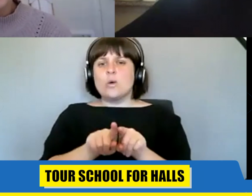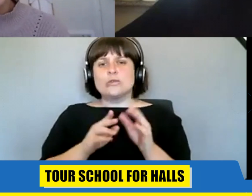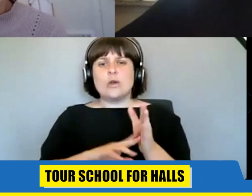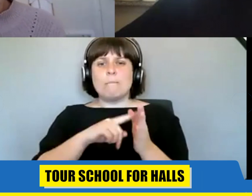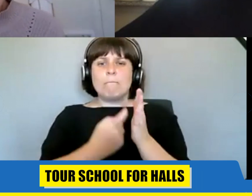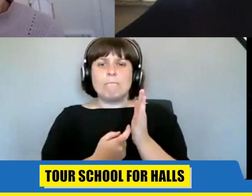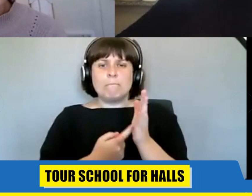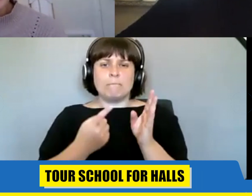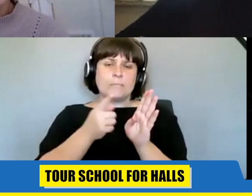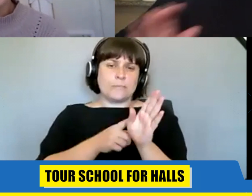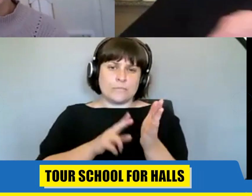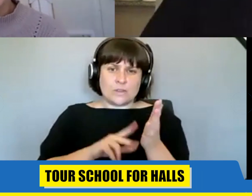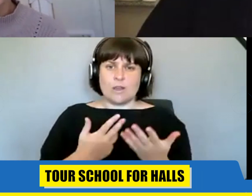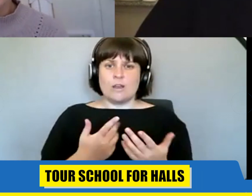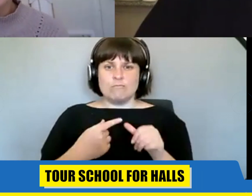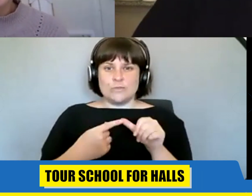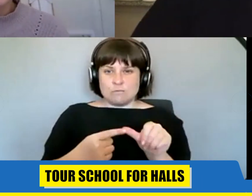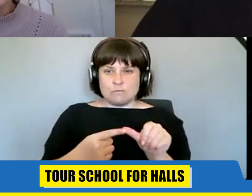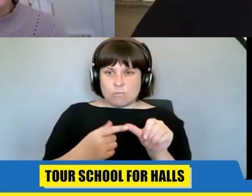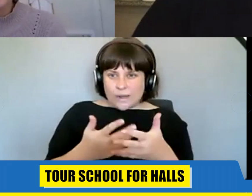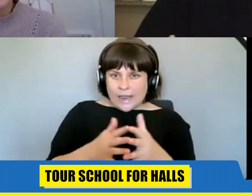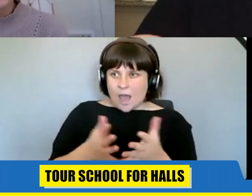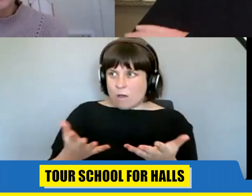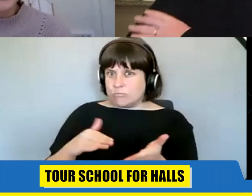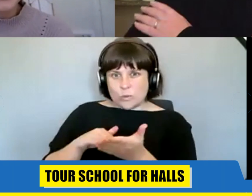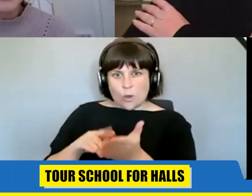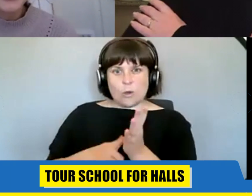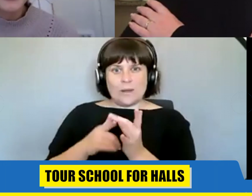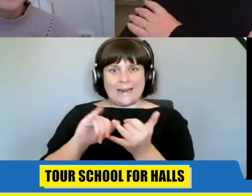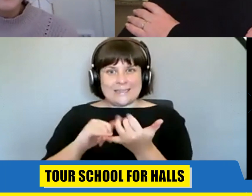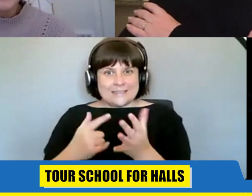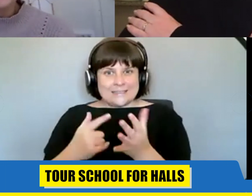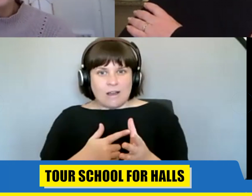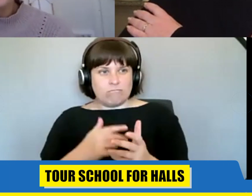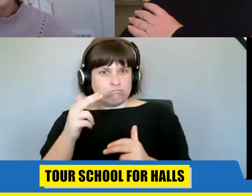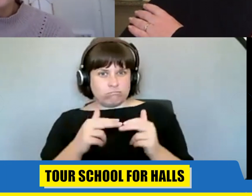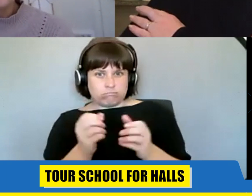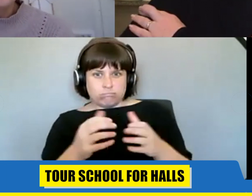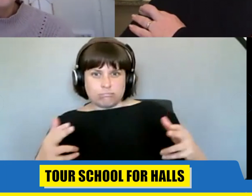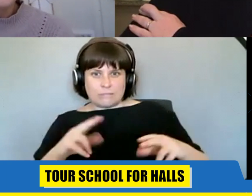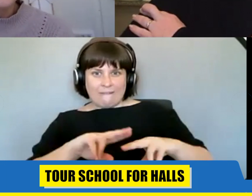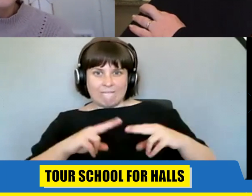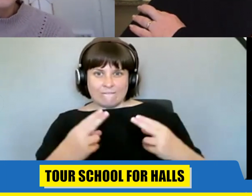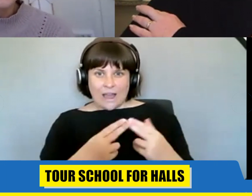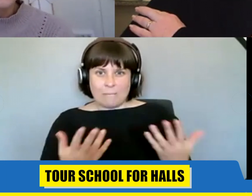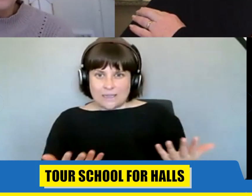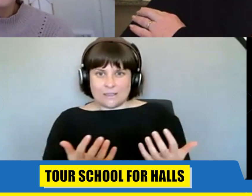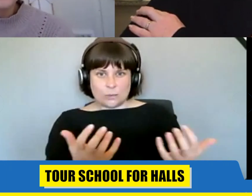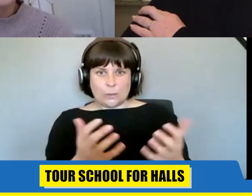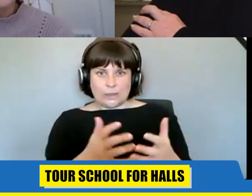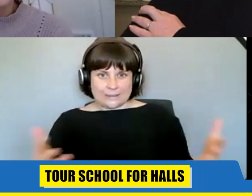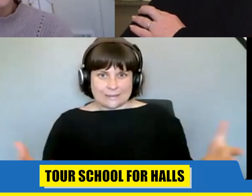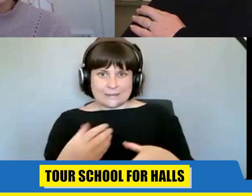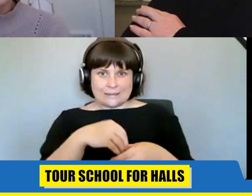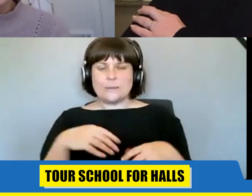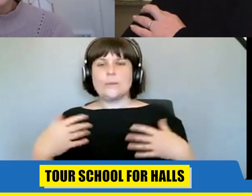about how Lisa might approach building those families' audiences. Thanks for the opportunity. That was really good. Thank you. Oh,